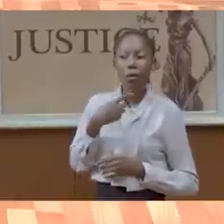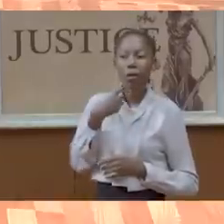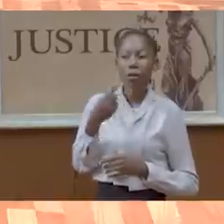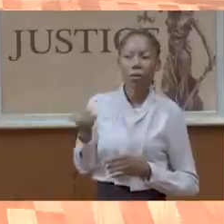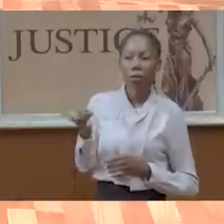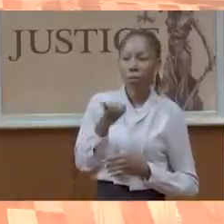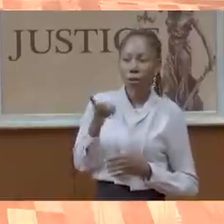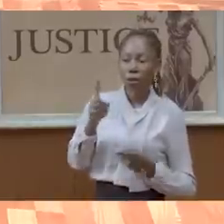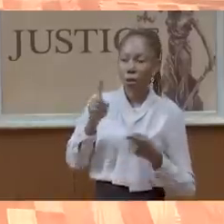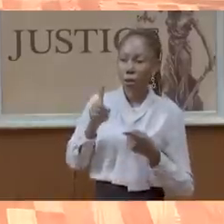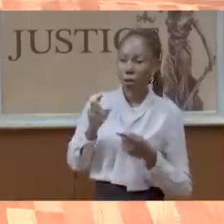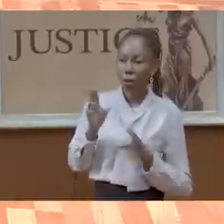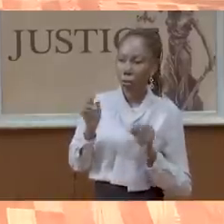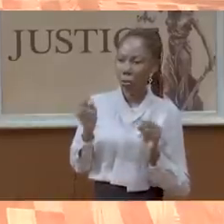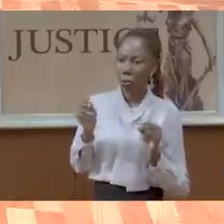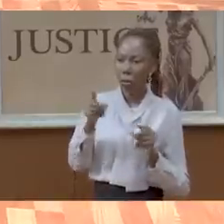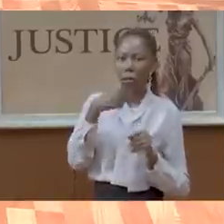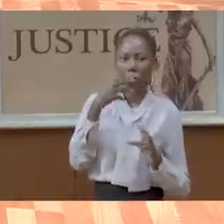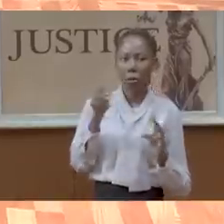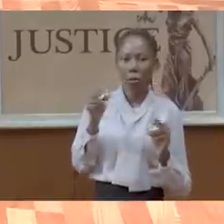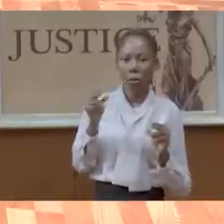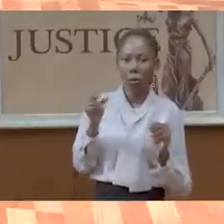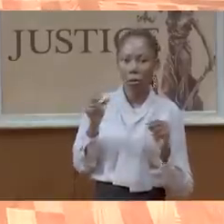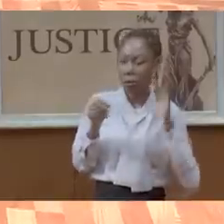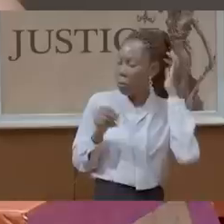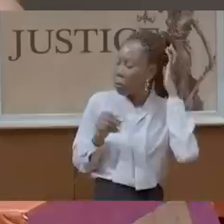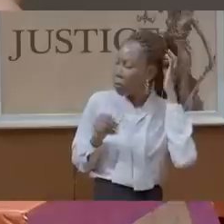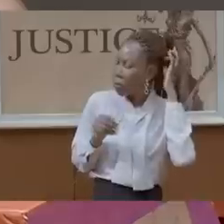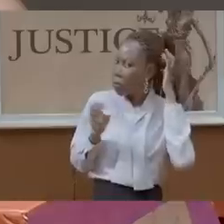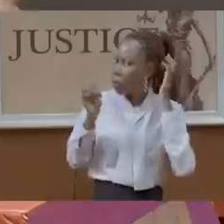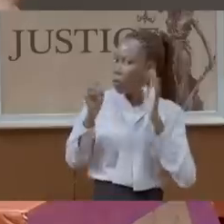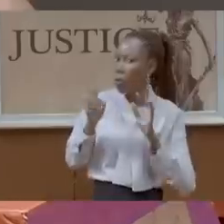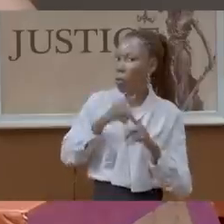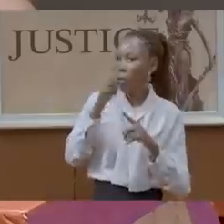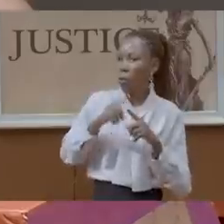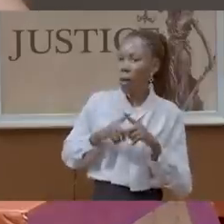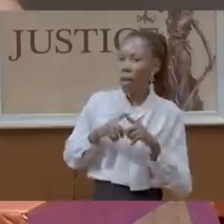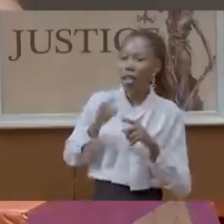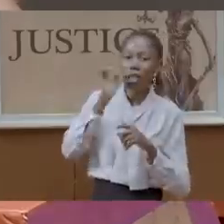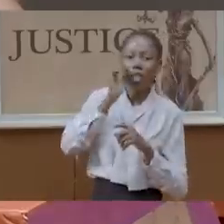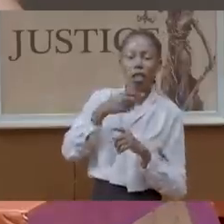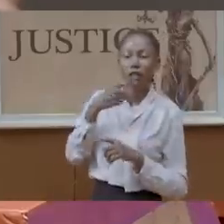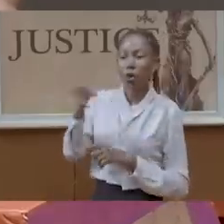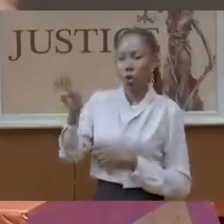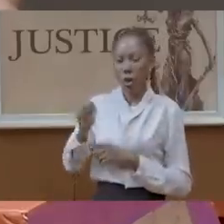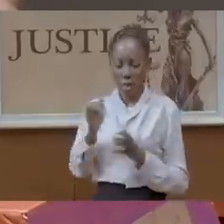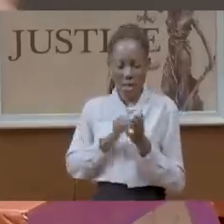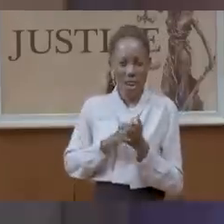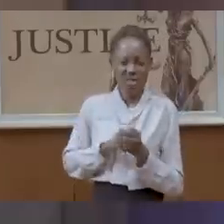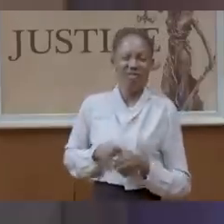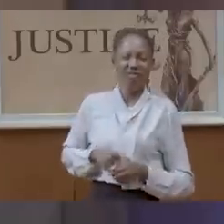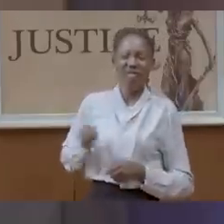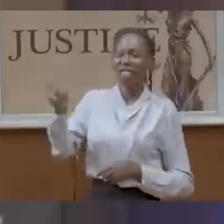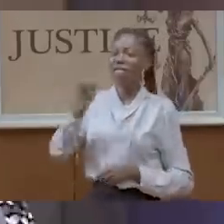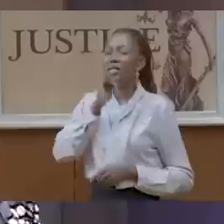You were told that you were together. Yes. And we went ahead and she told me that I was an errand boy. She said,